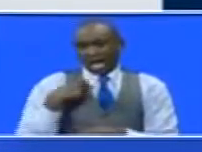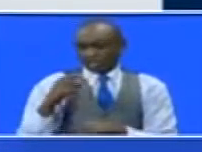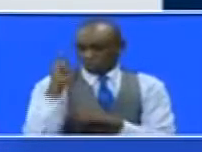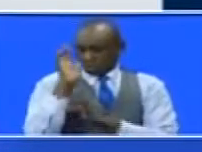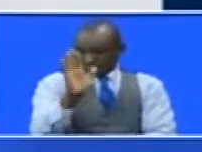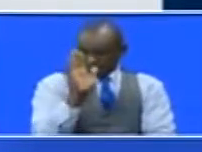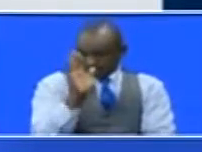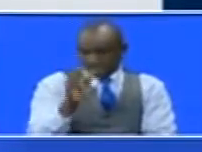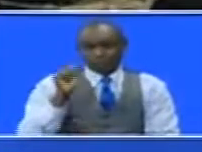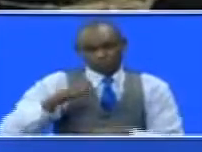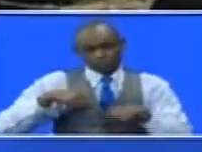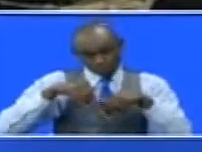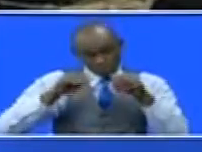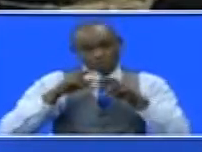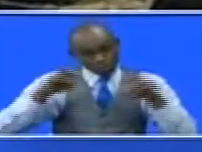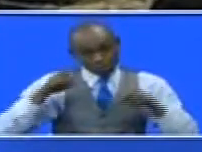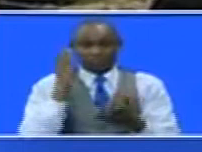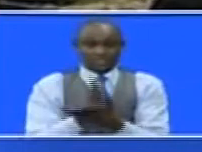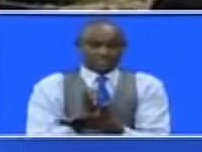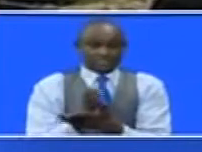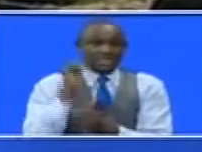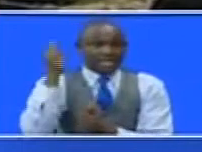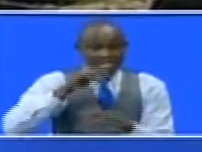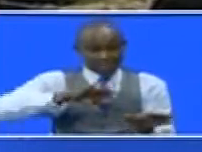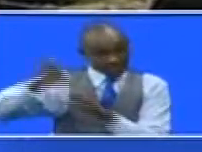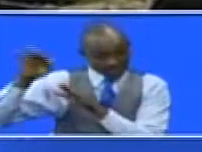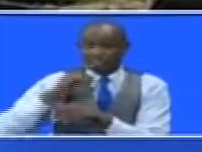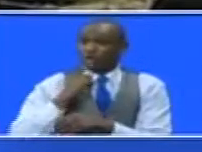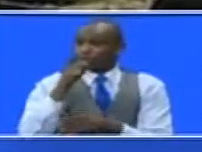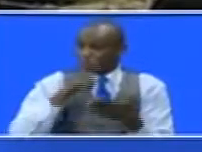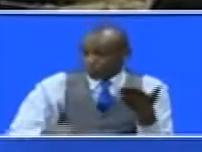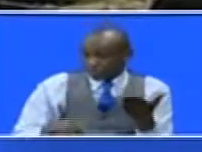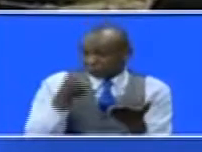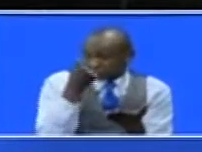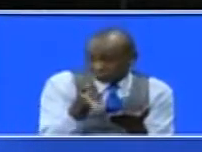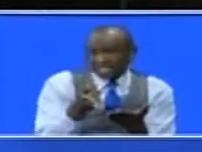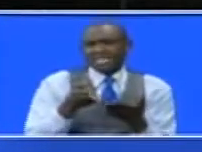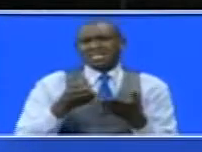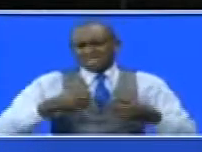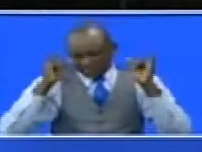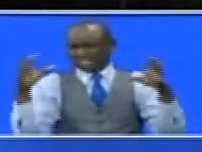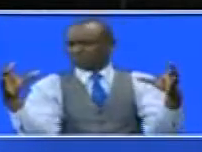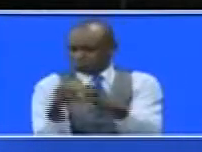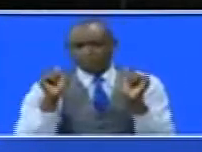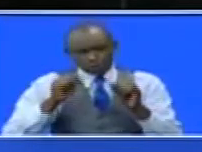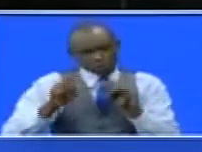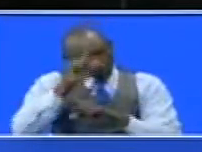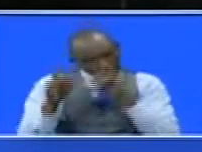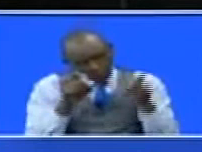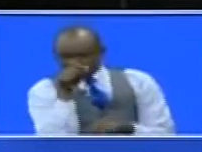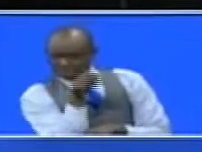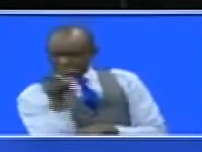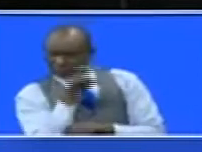prosecutor to pursue justice. The Kenyan parliament has also petitioned for the establishment of an independent bench to probe the ICC